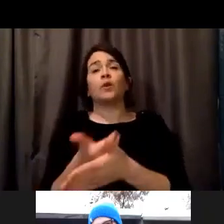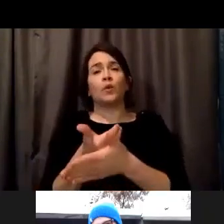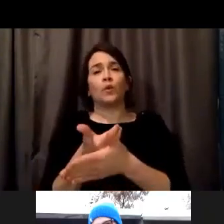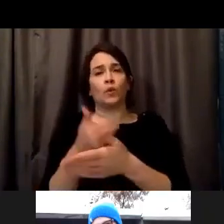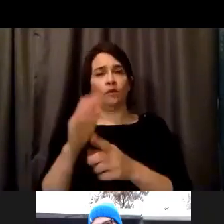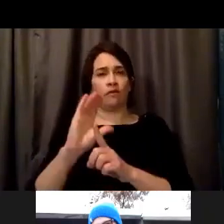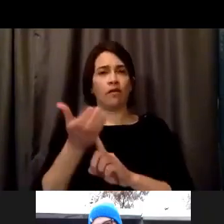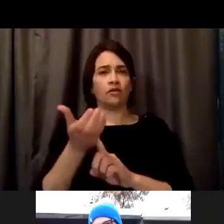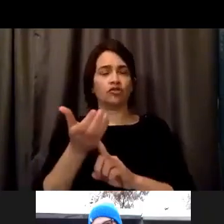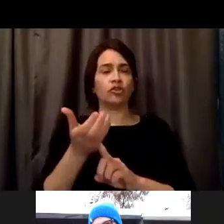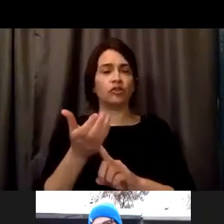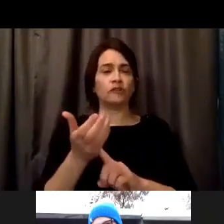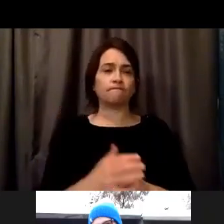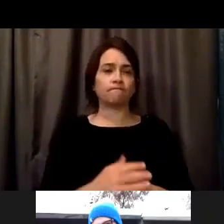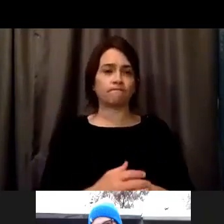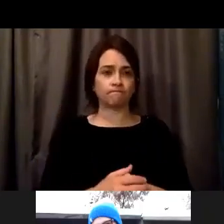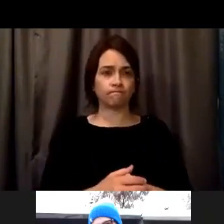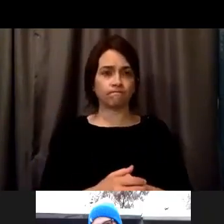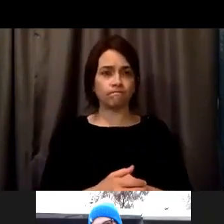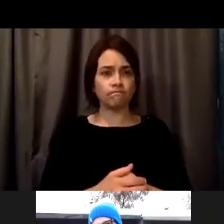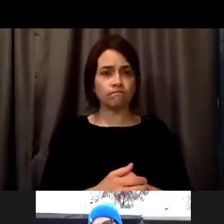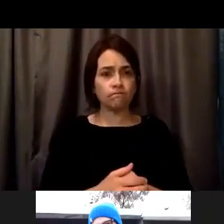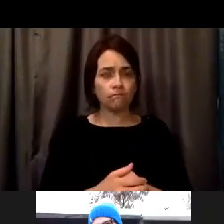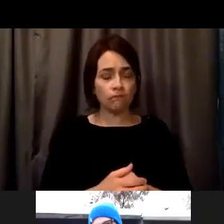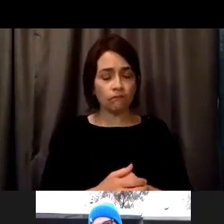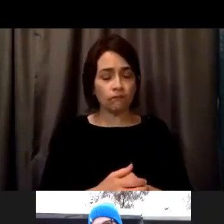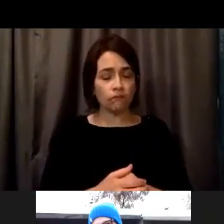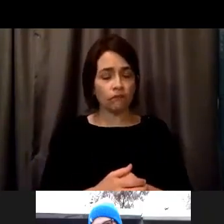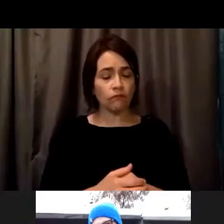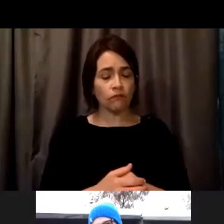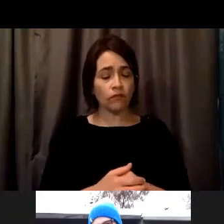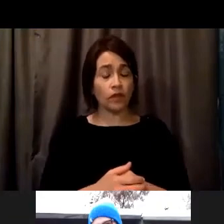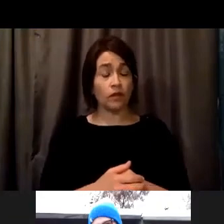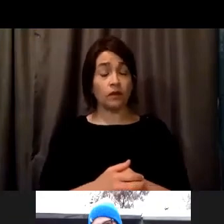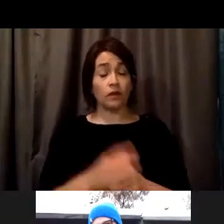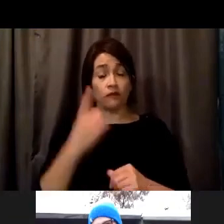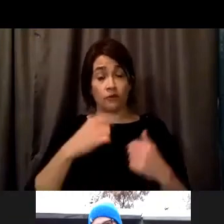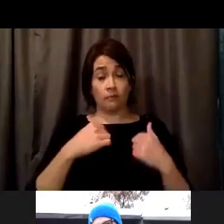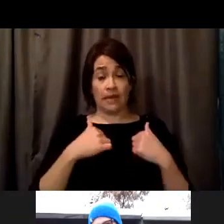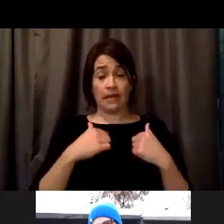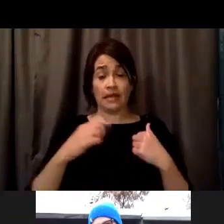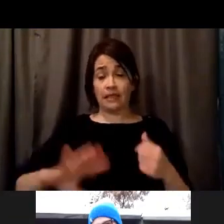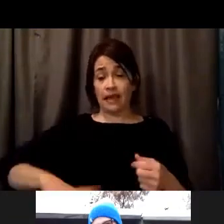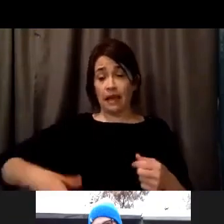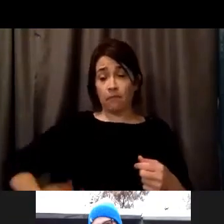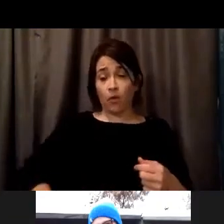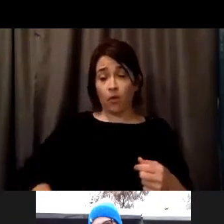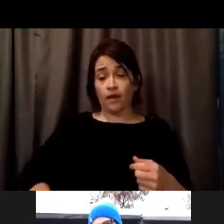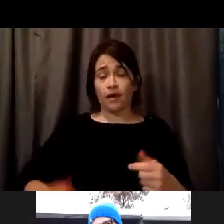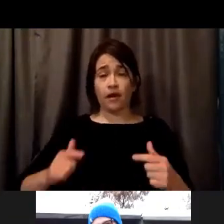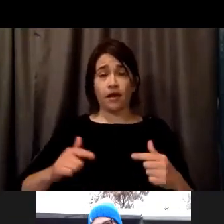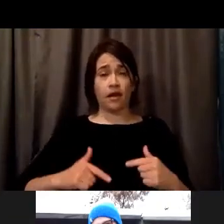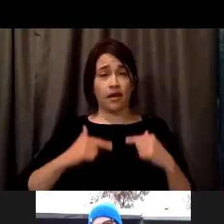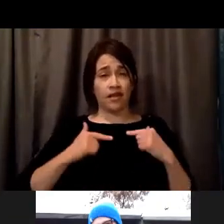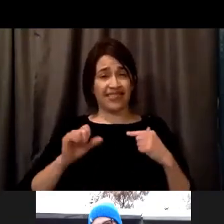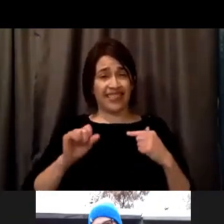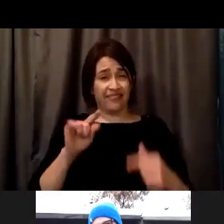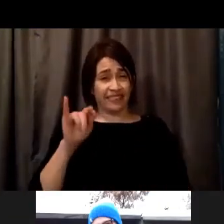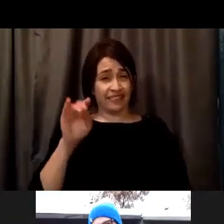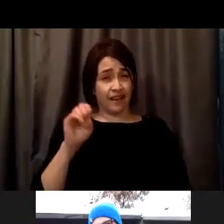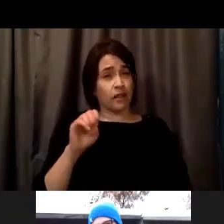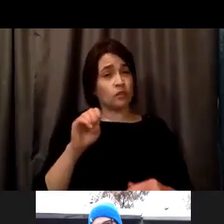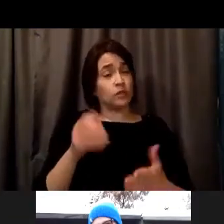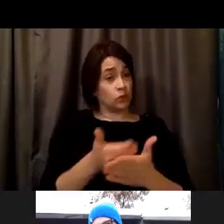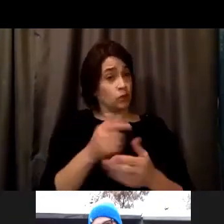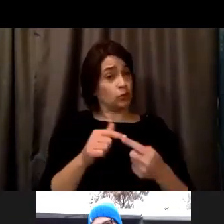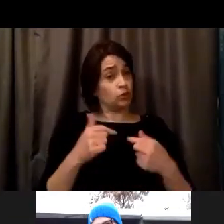the Cambodian lifestyle was a new culture for me, to be able to engage